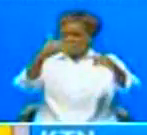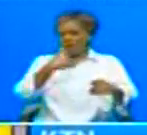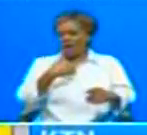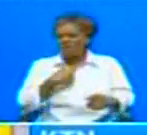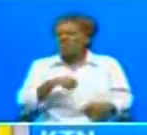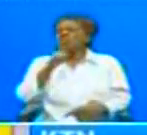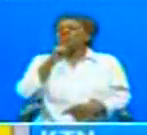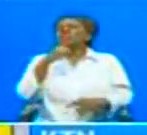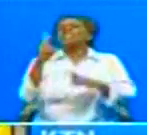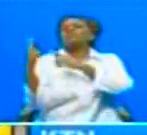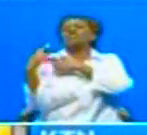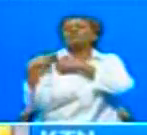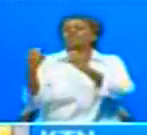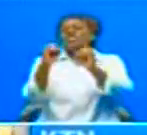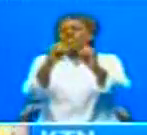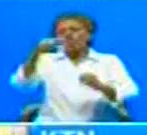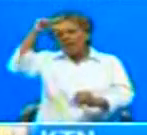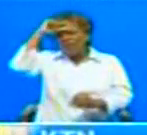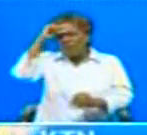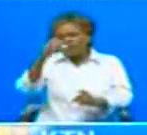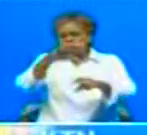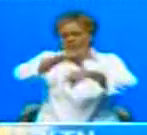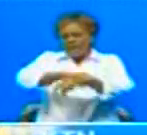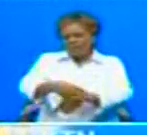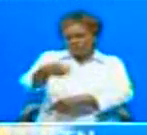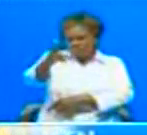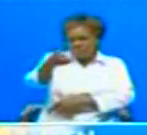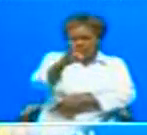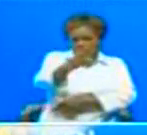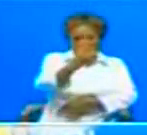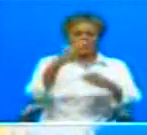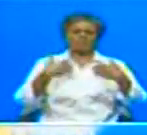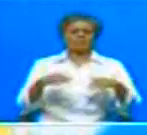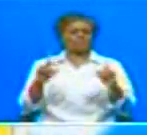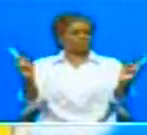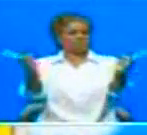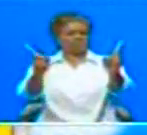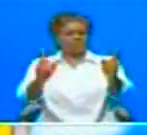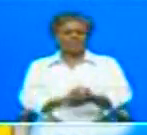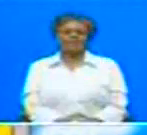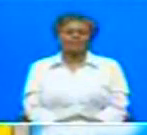sio jukumu ya serikali kushukua bunduki na kupiga watu risasi.